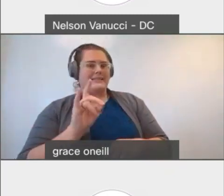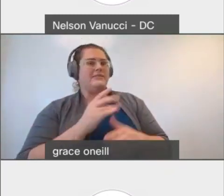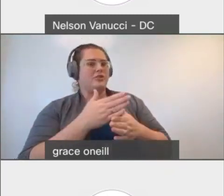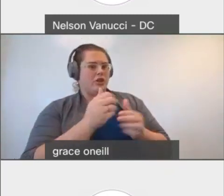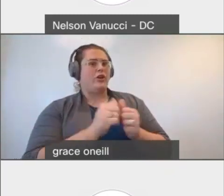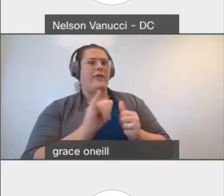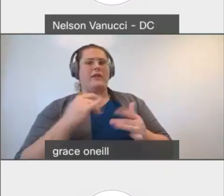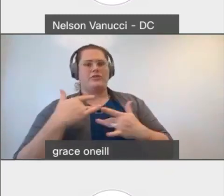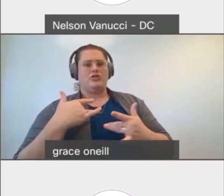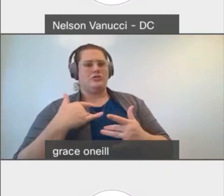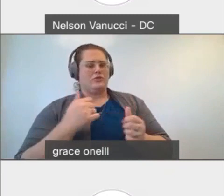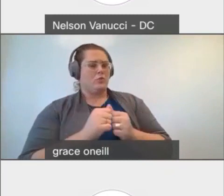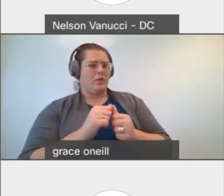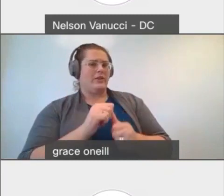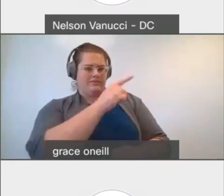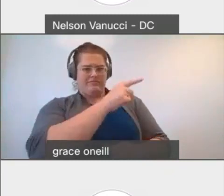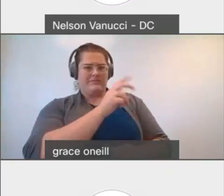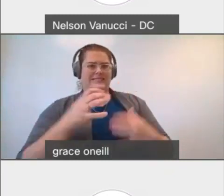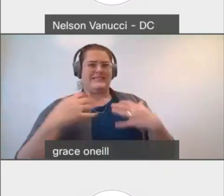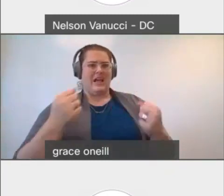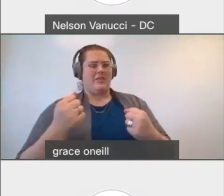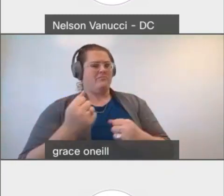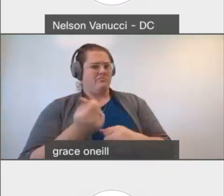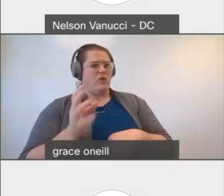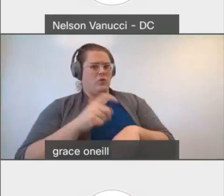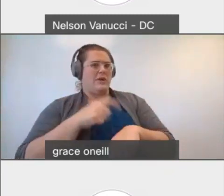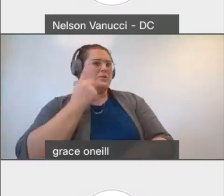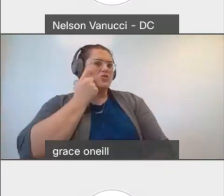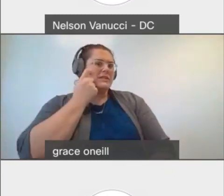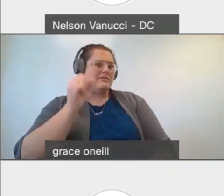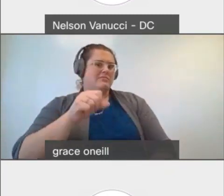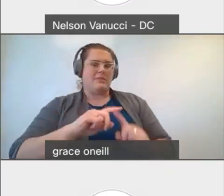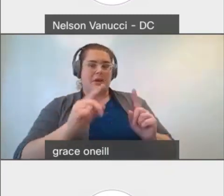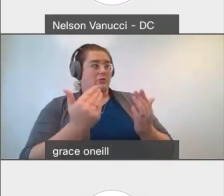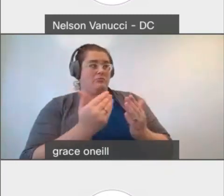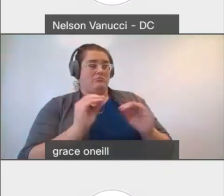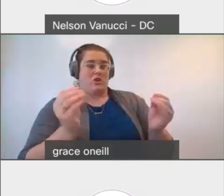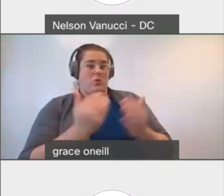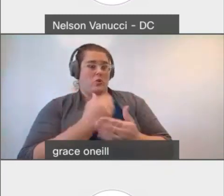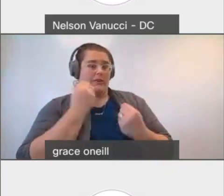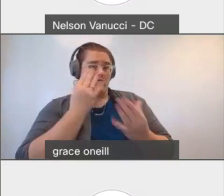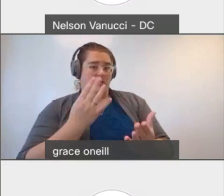times recently, and we have no new information. So,